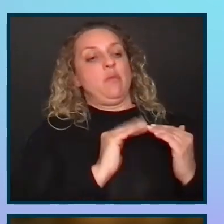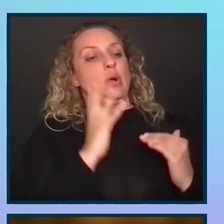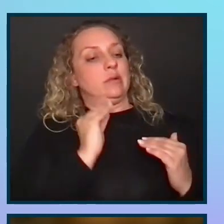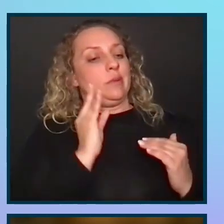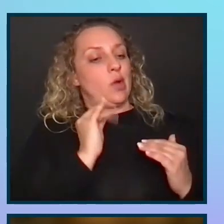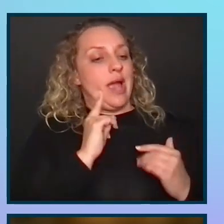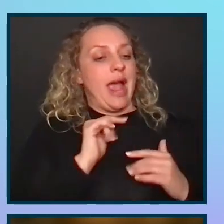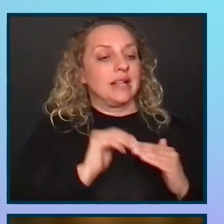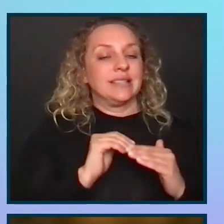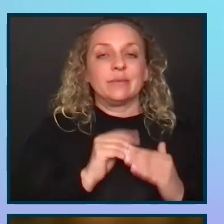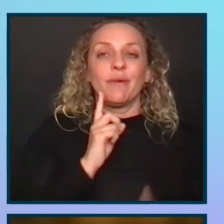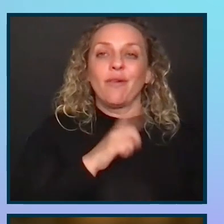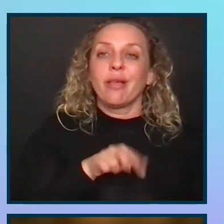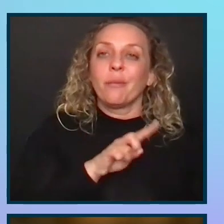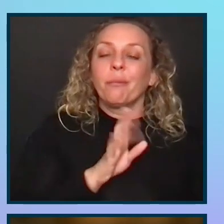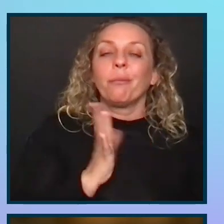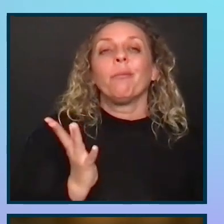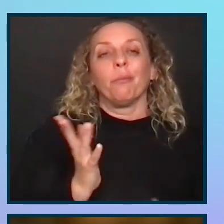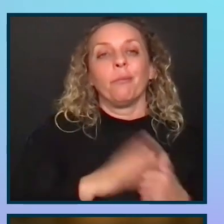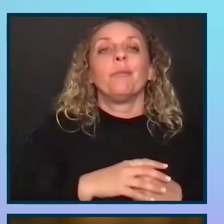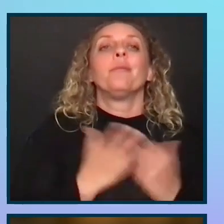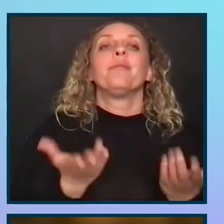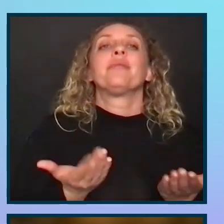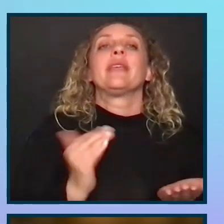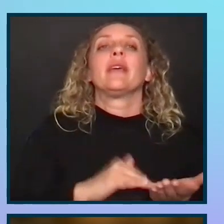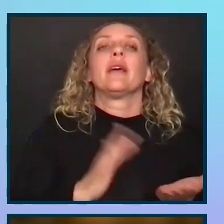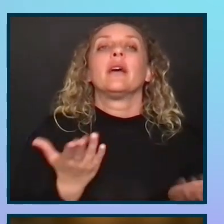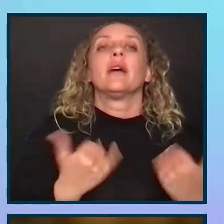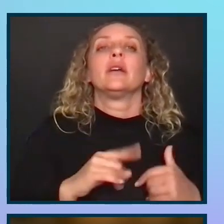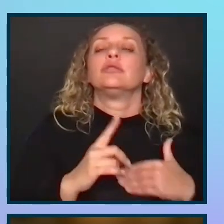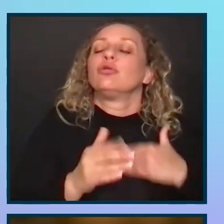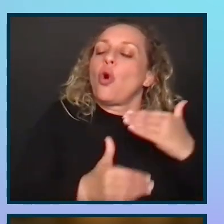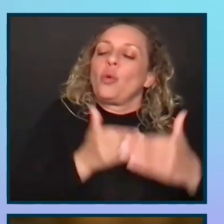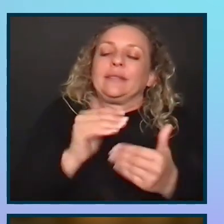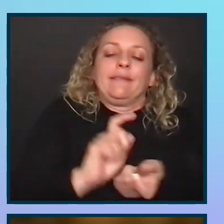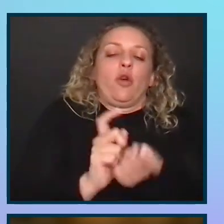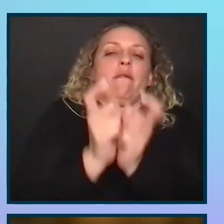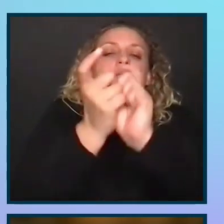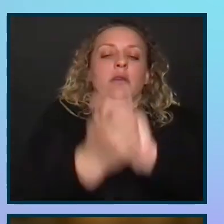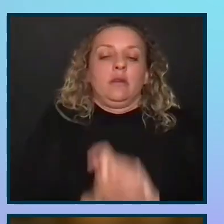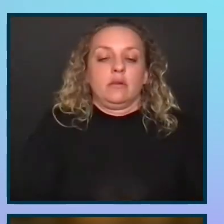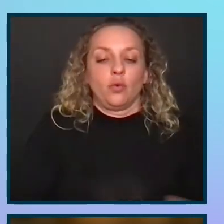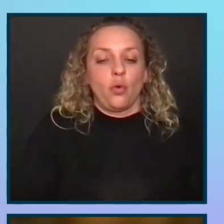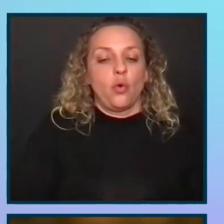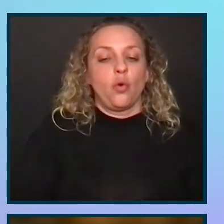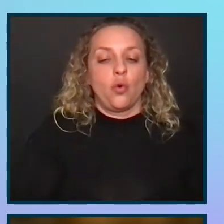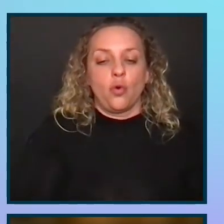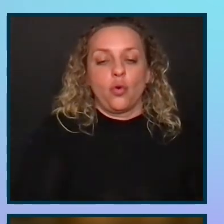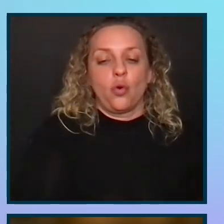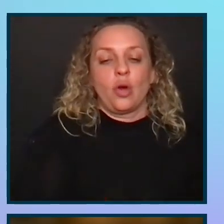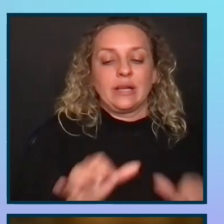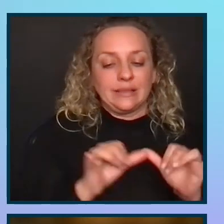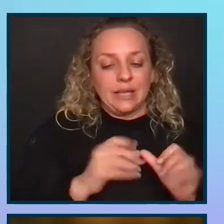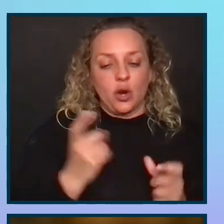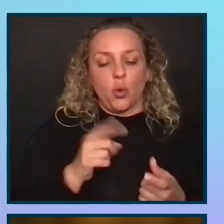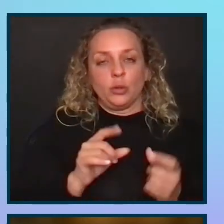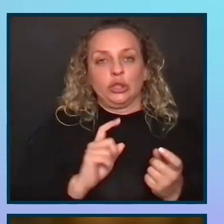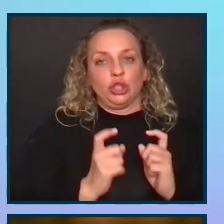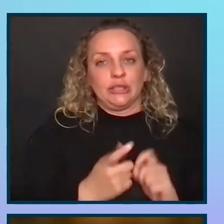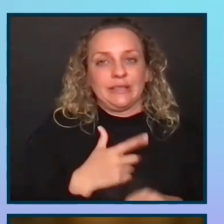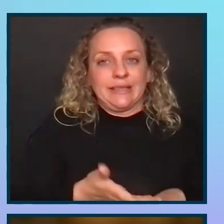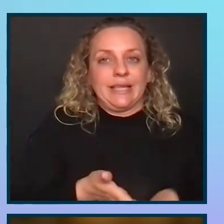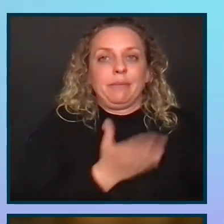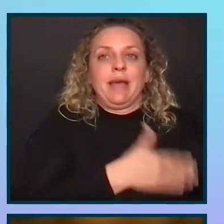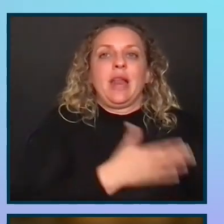is it accessible? And then it's always evolving. So standards are always changing and getting